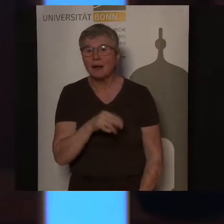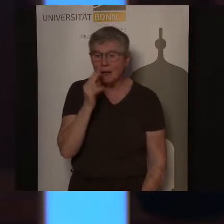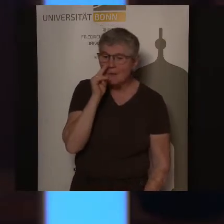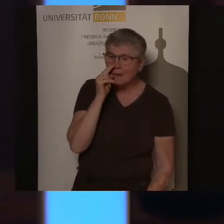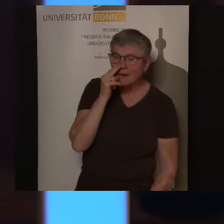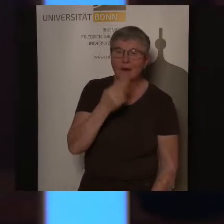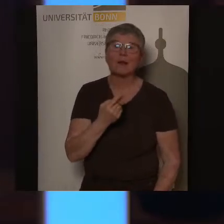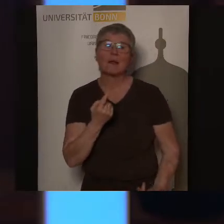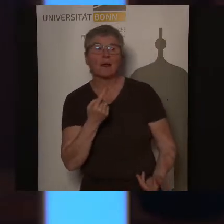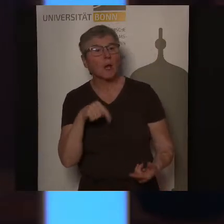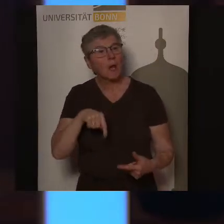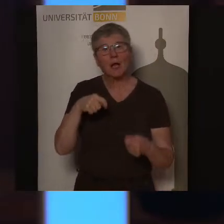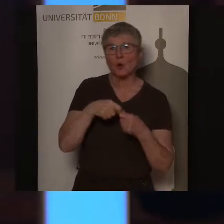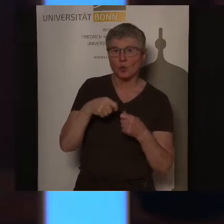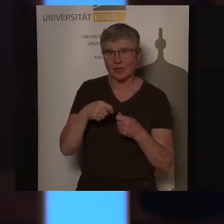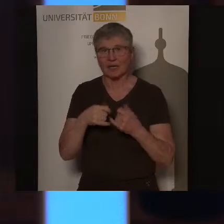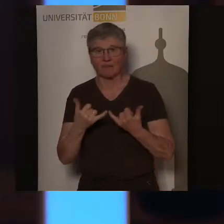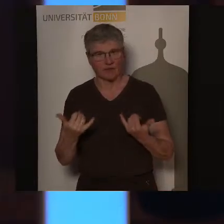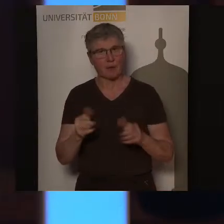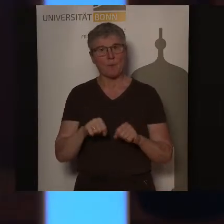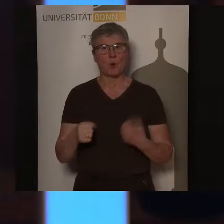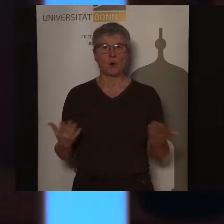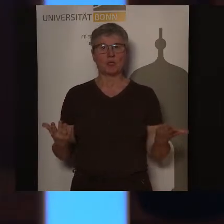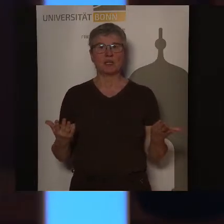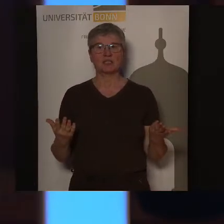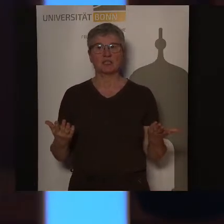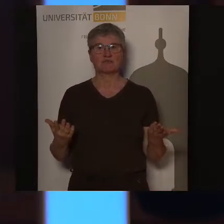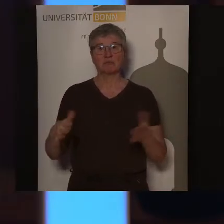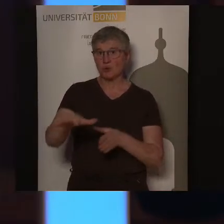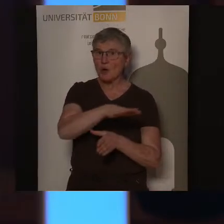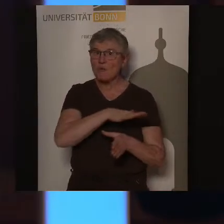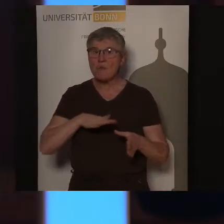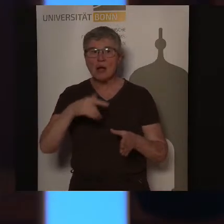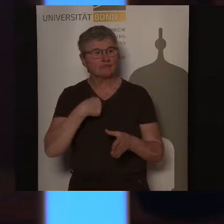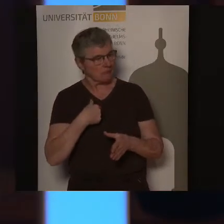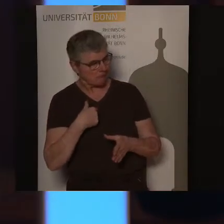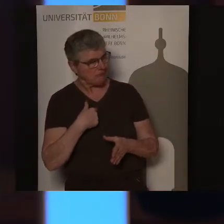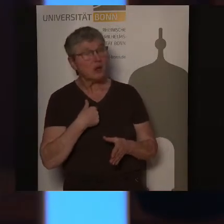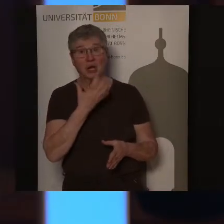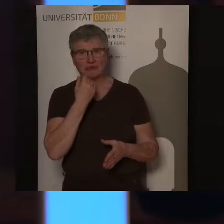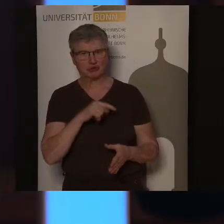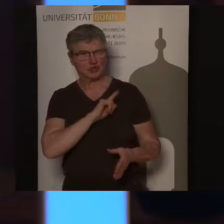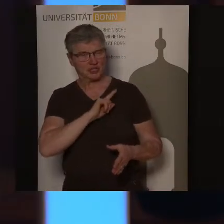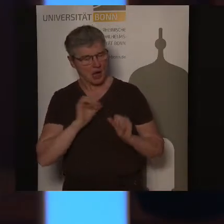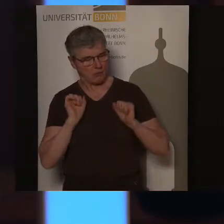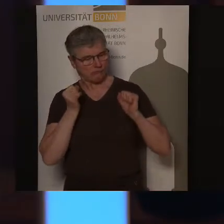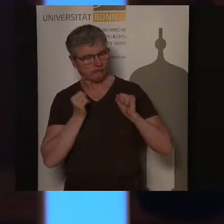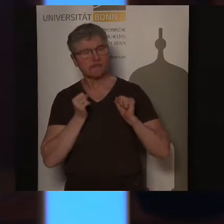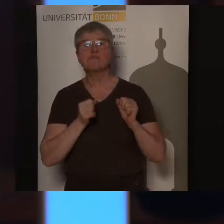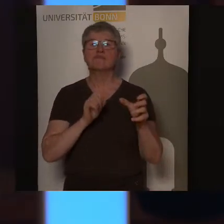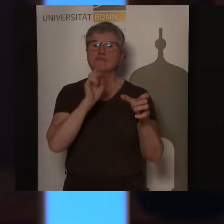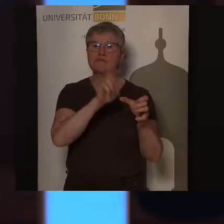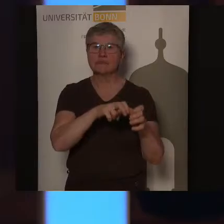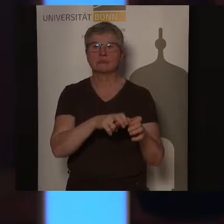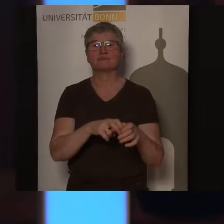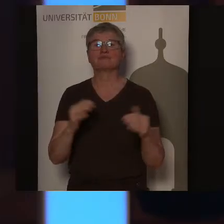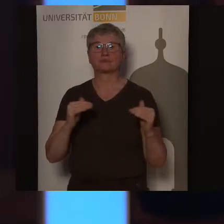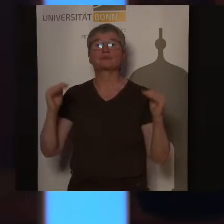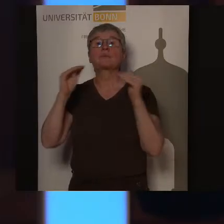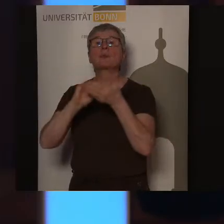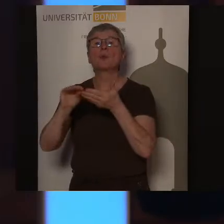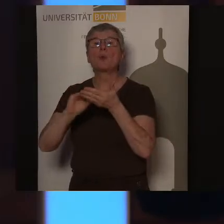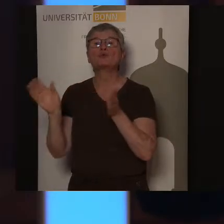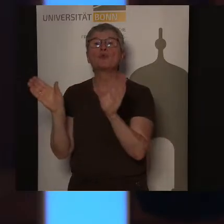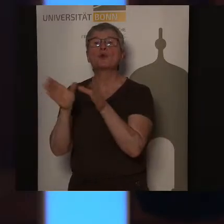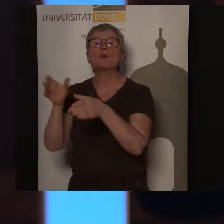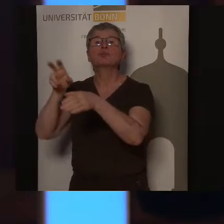sustainability, getting to know more about it, and maybe seeing who they can get in touch with. Maybe you also want to get active